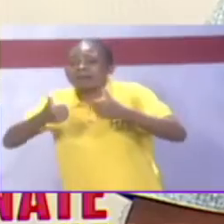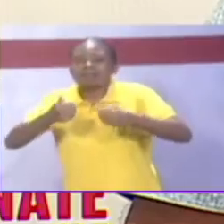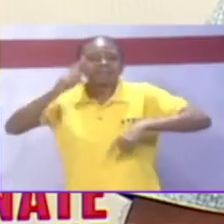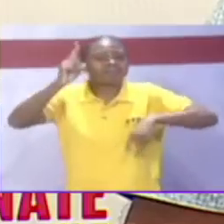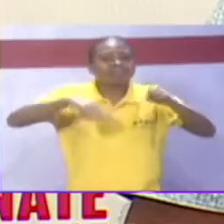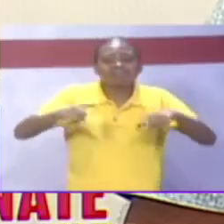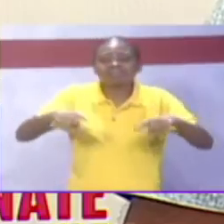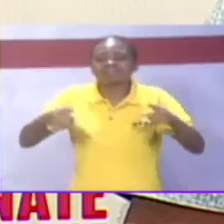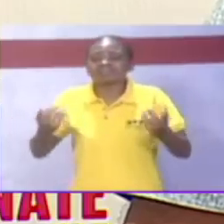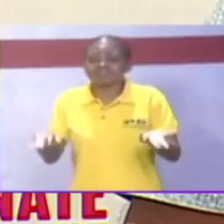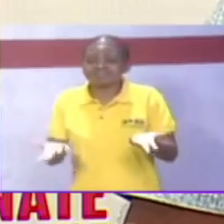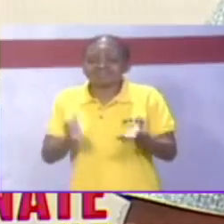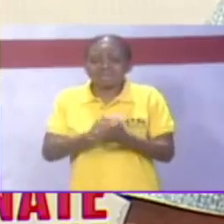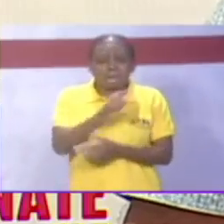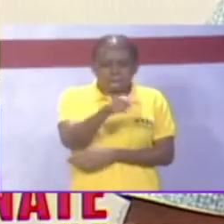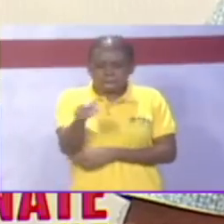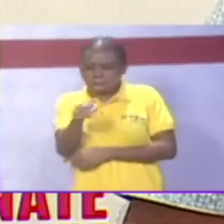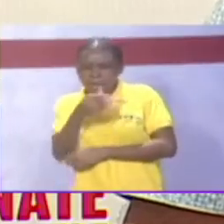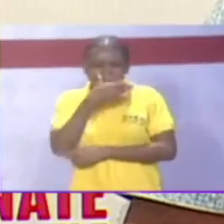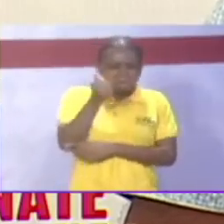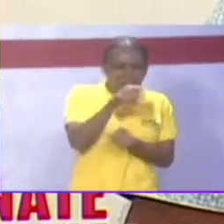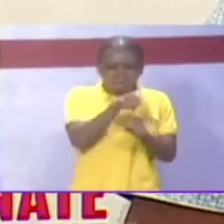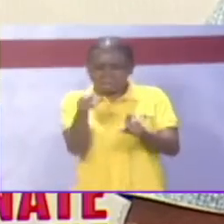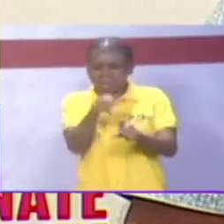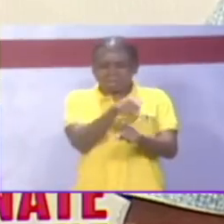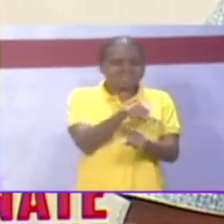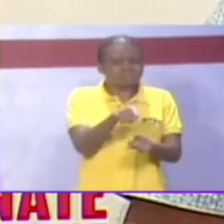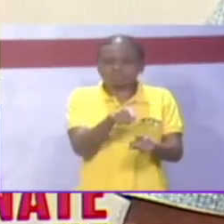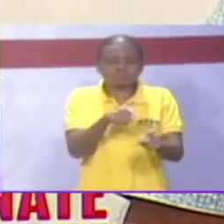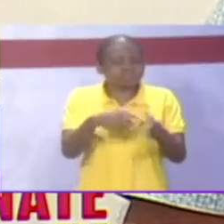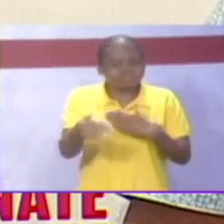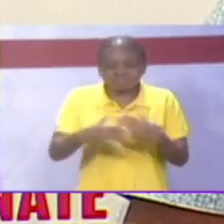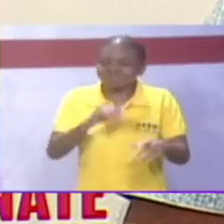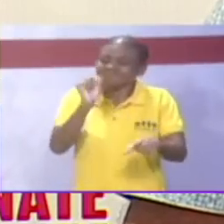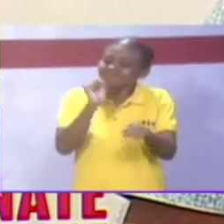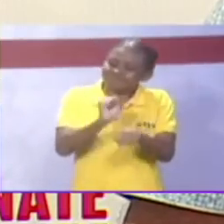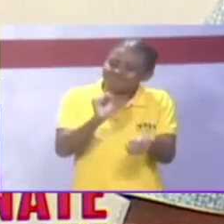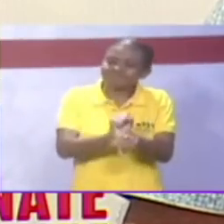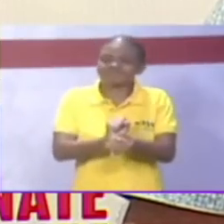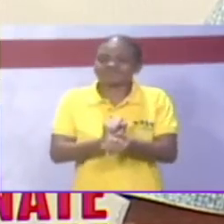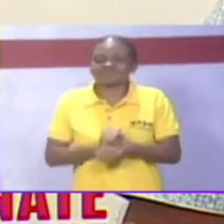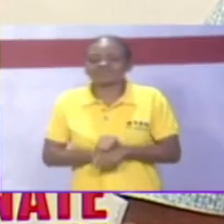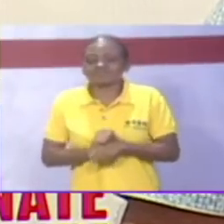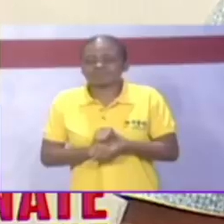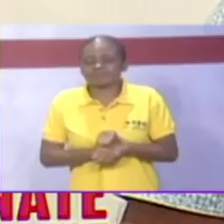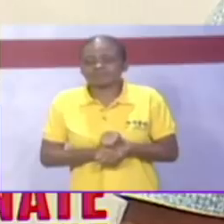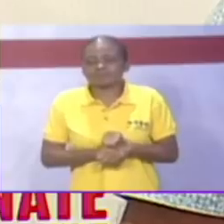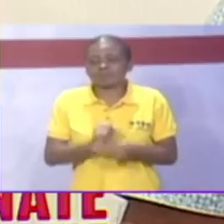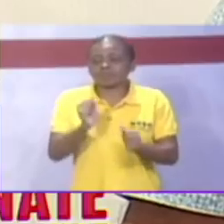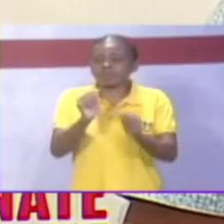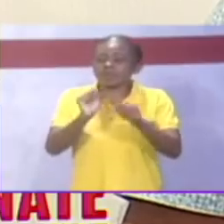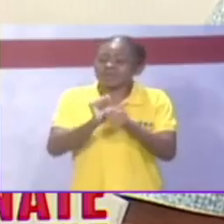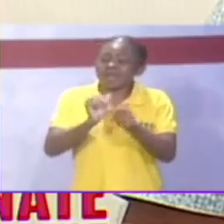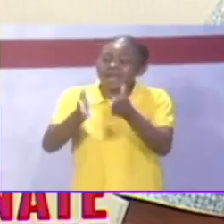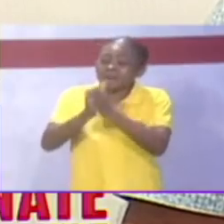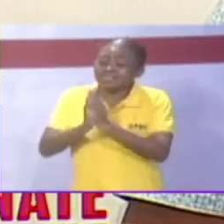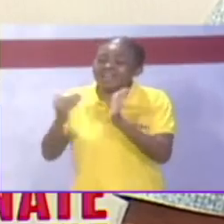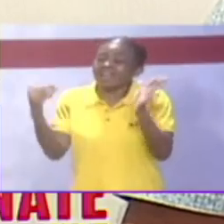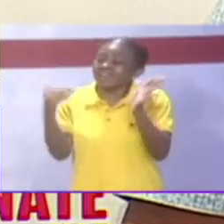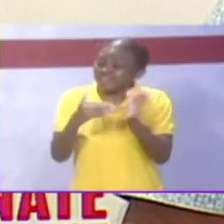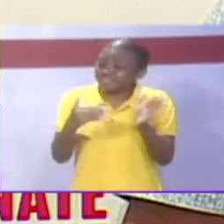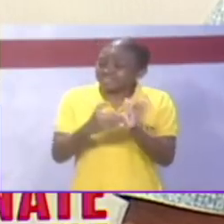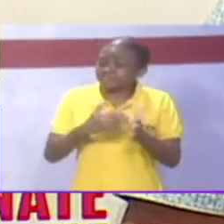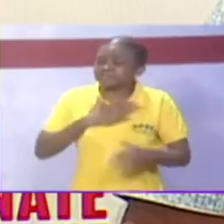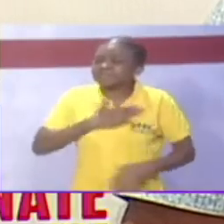better than the other. They're all the same. And they work. So I want to ask Trinidad and Tobago today, please